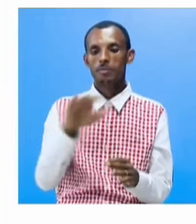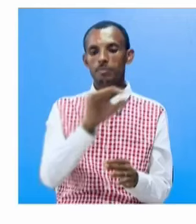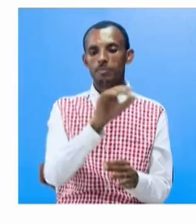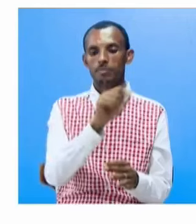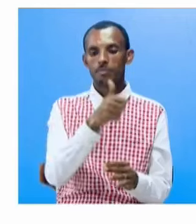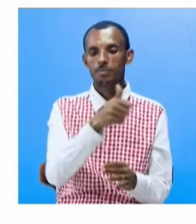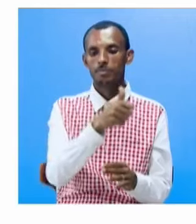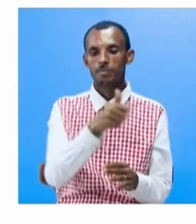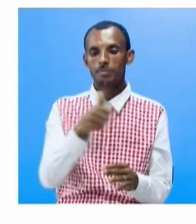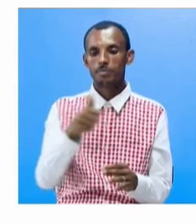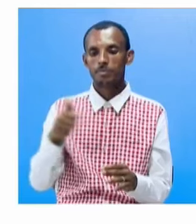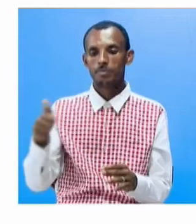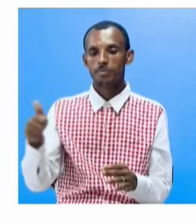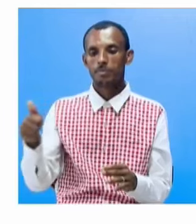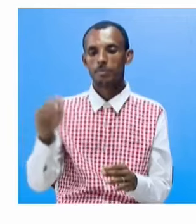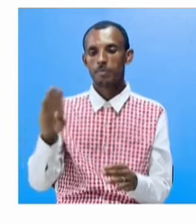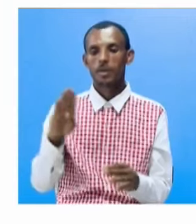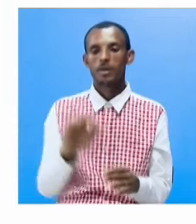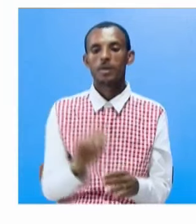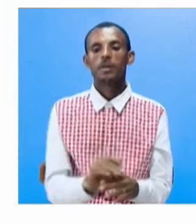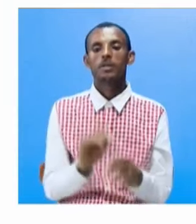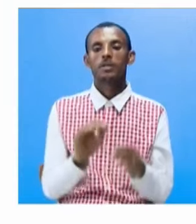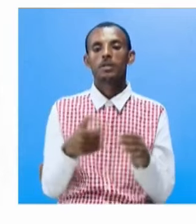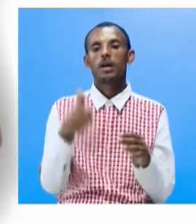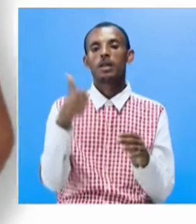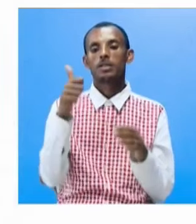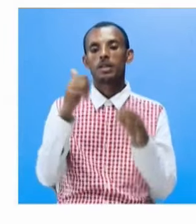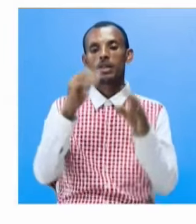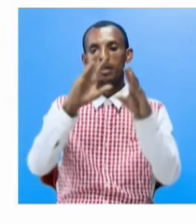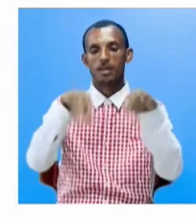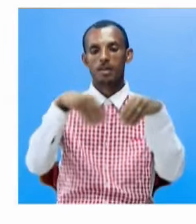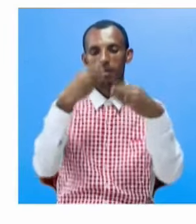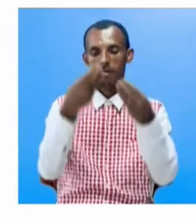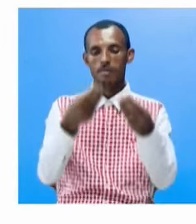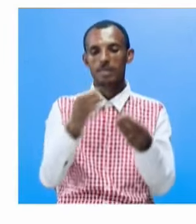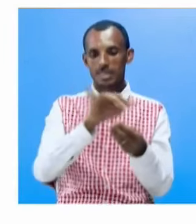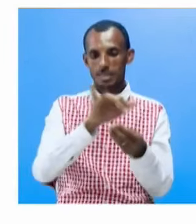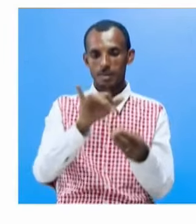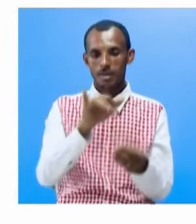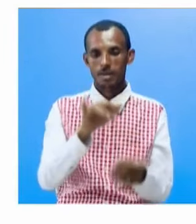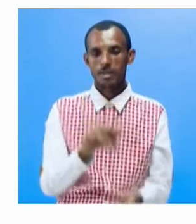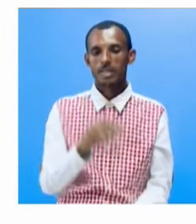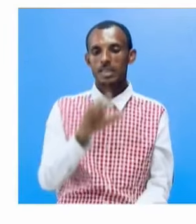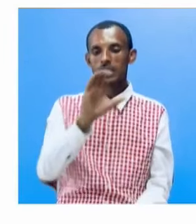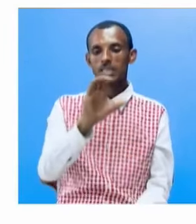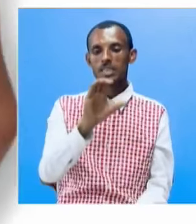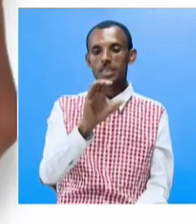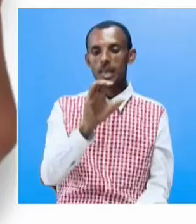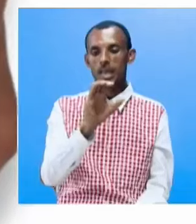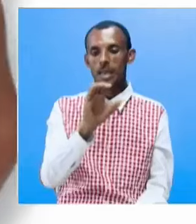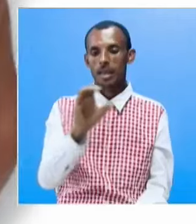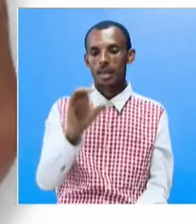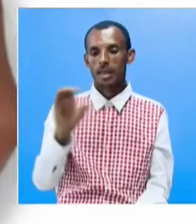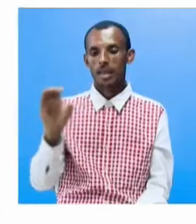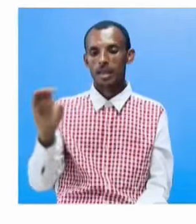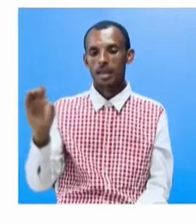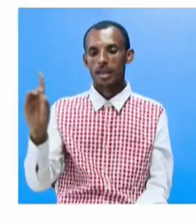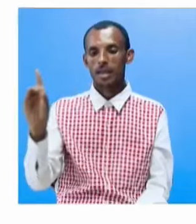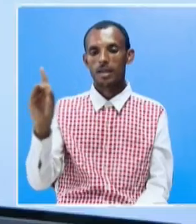B, and the other line segment is given to be here, it is C,